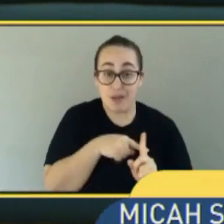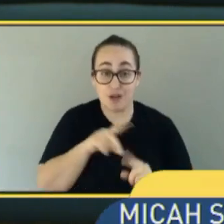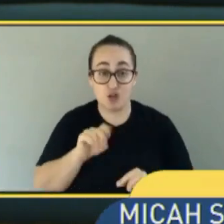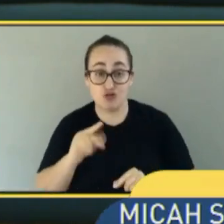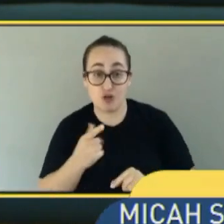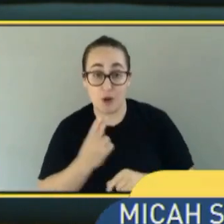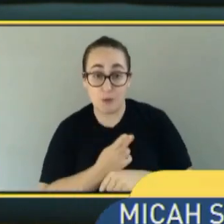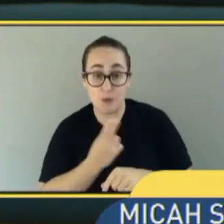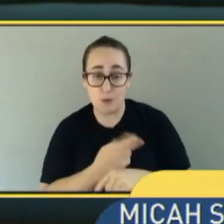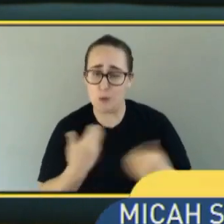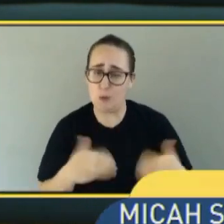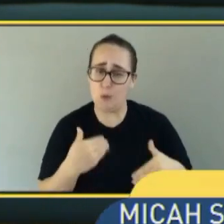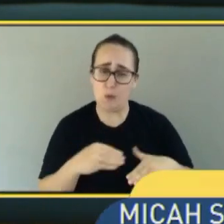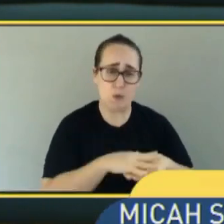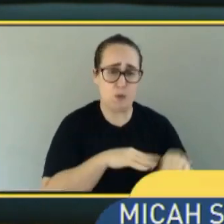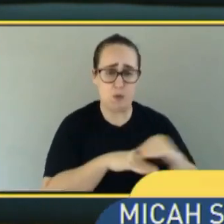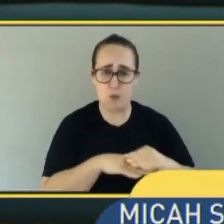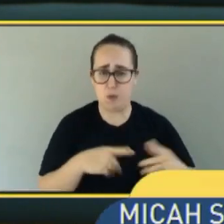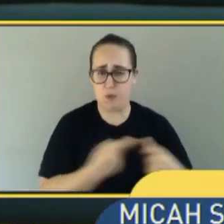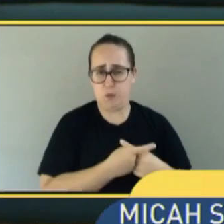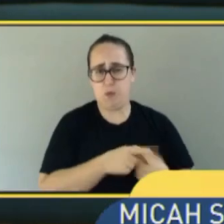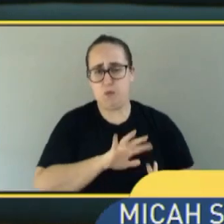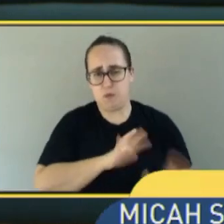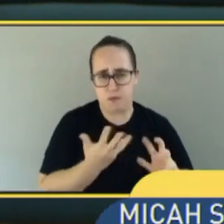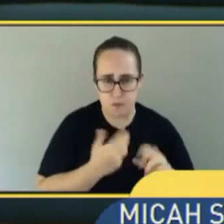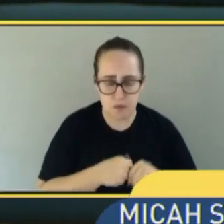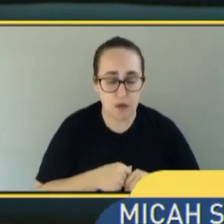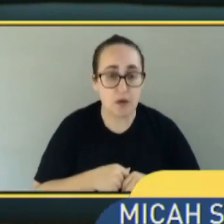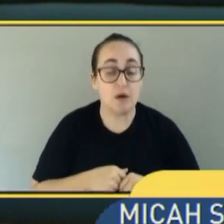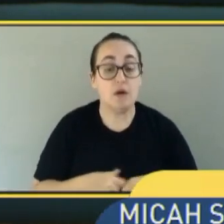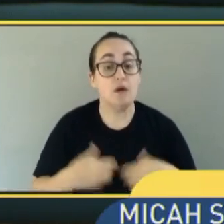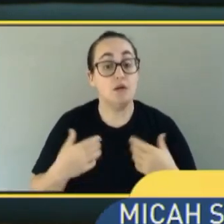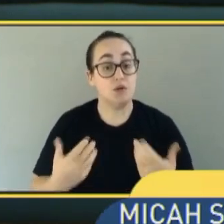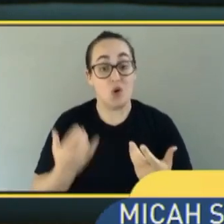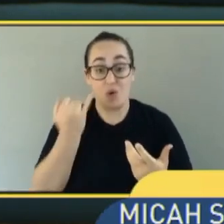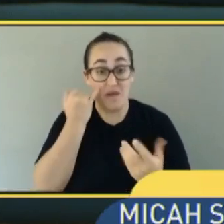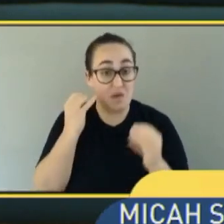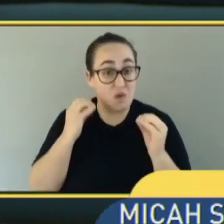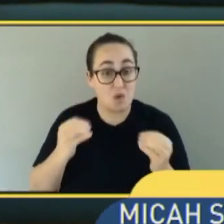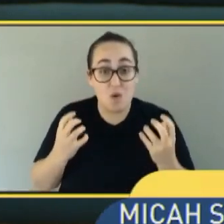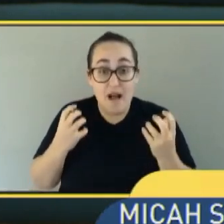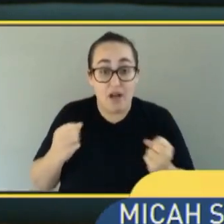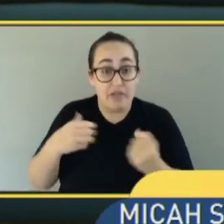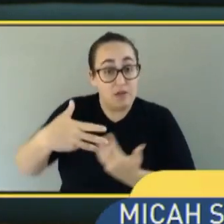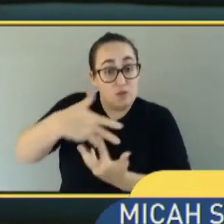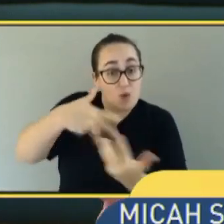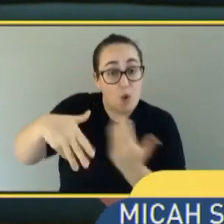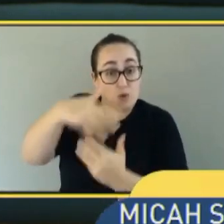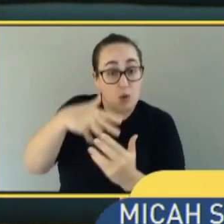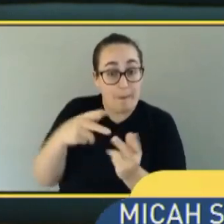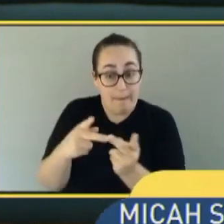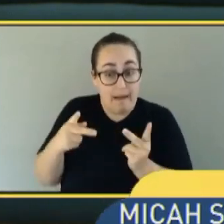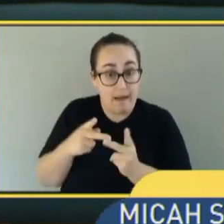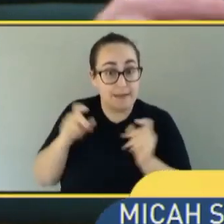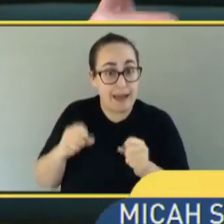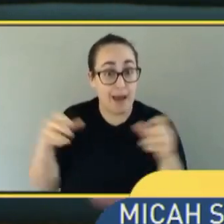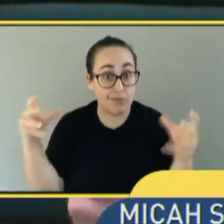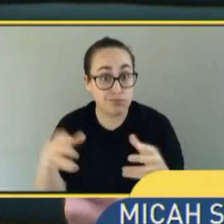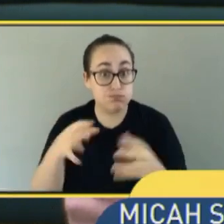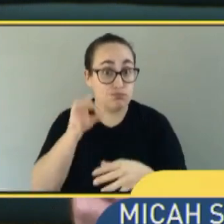so without the ability for us to have healthy social settings for cannabis consumption, we're moving down a path